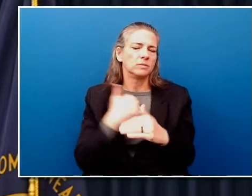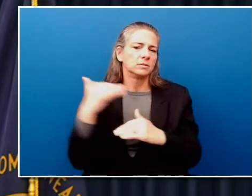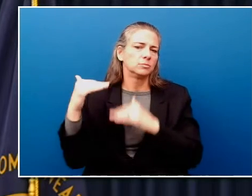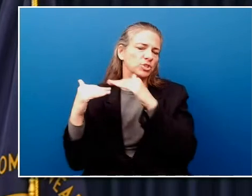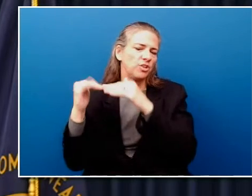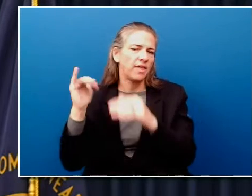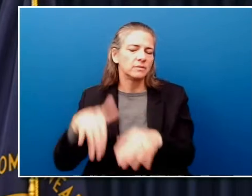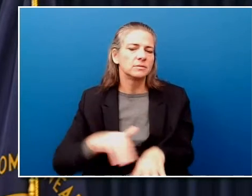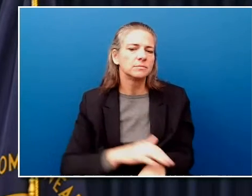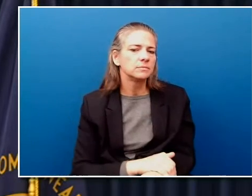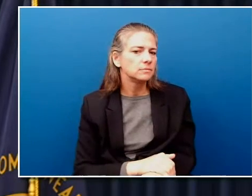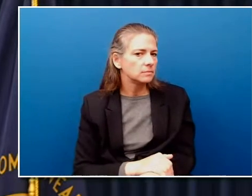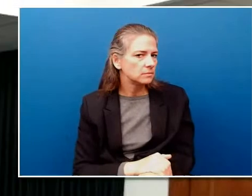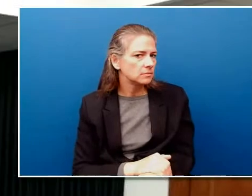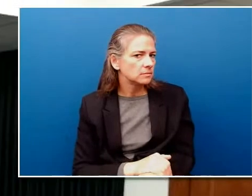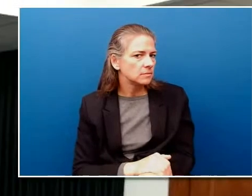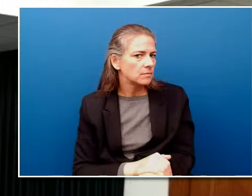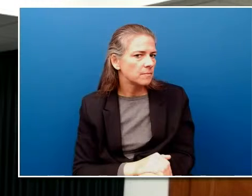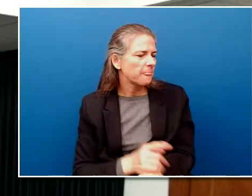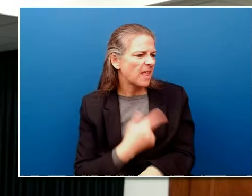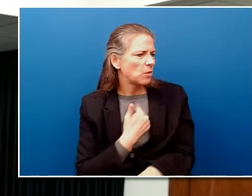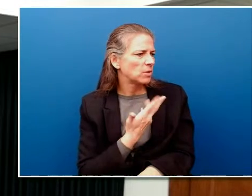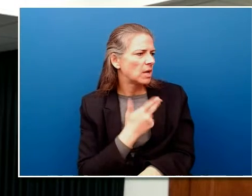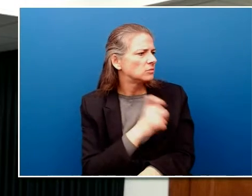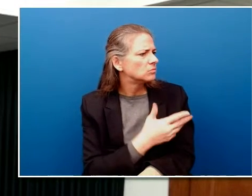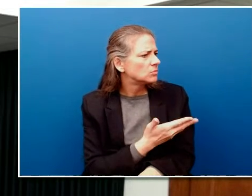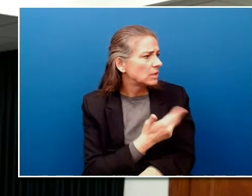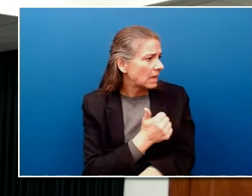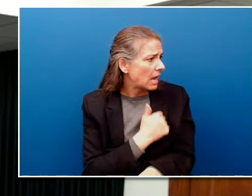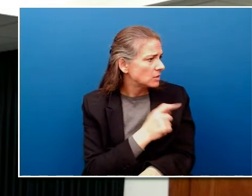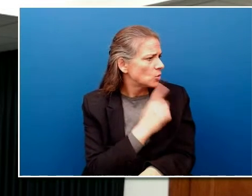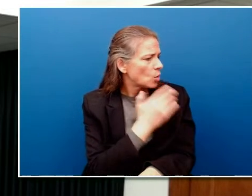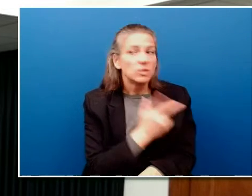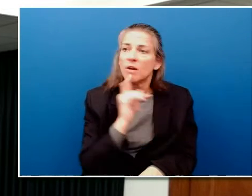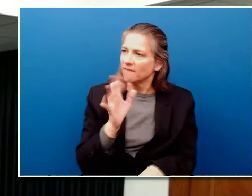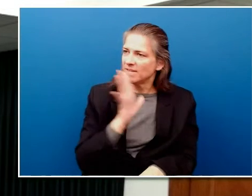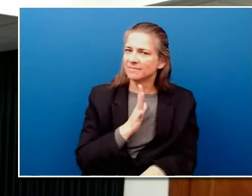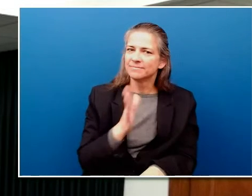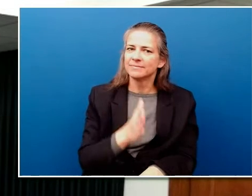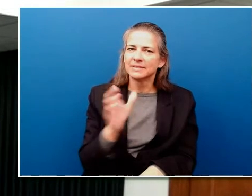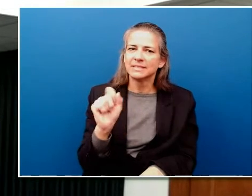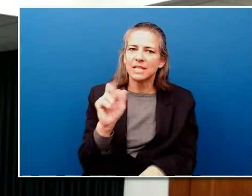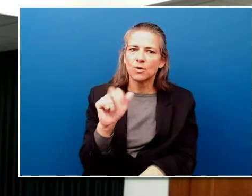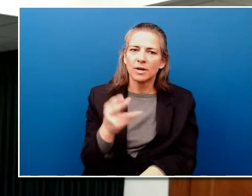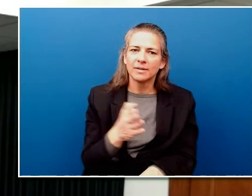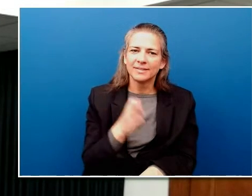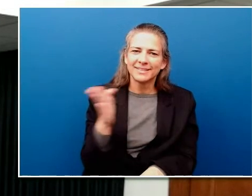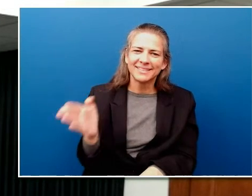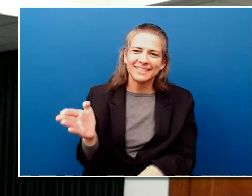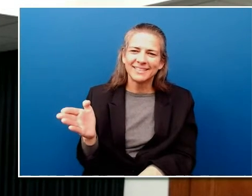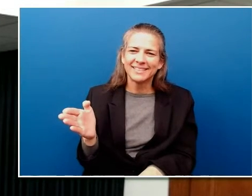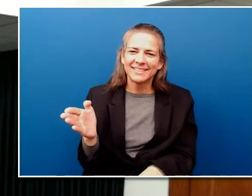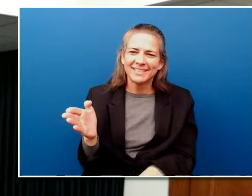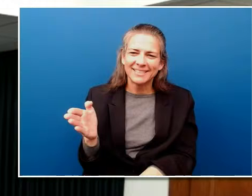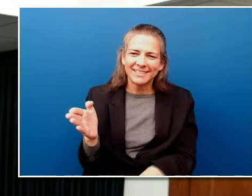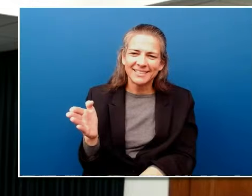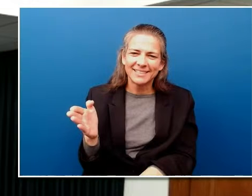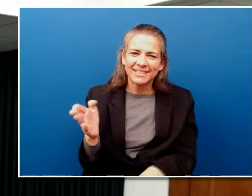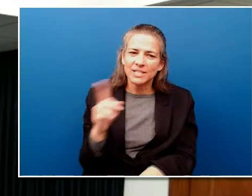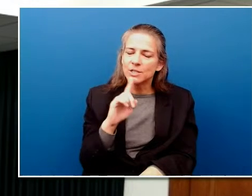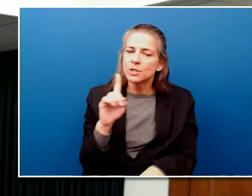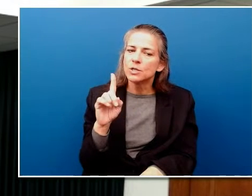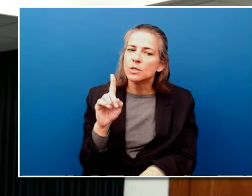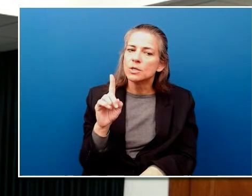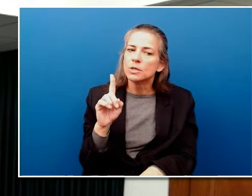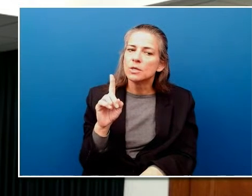I had a follow-up, but that's okay. That's all right. Ask it. No, go ahead. Okay, Sarah. I won't turn that down. First, the Safer Kentucky Act.